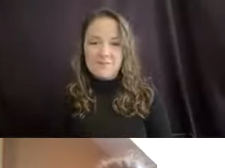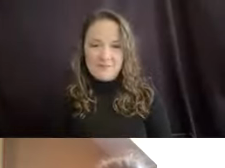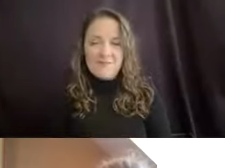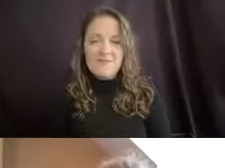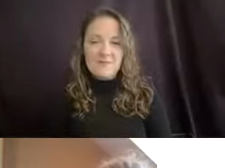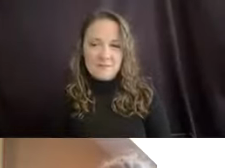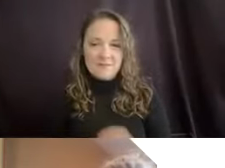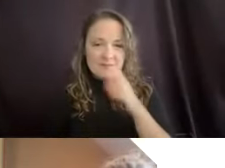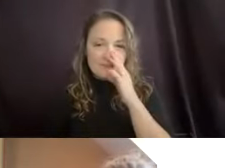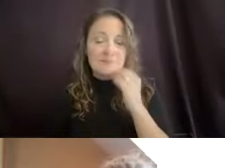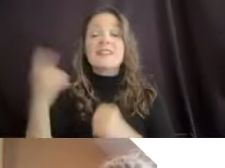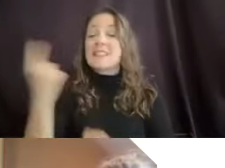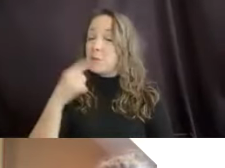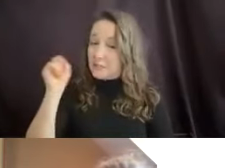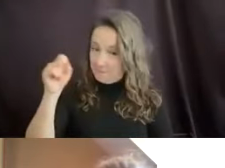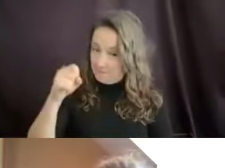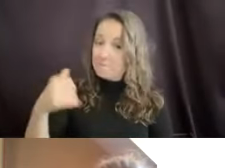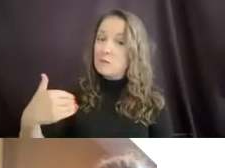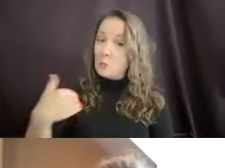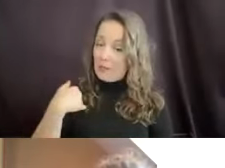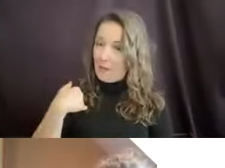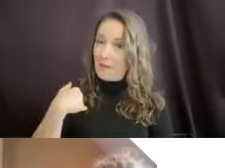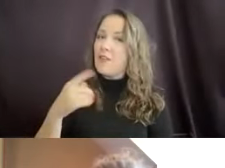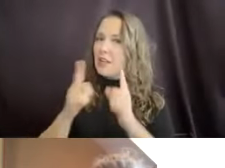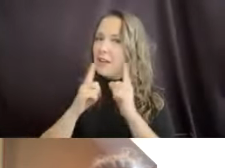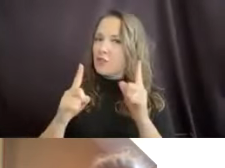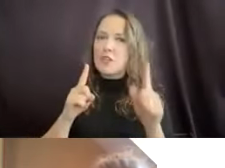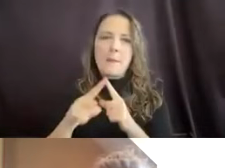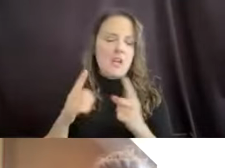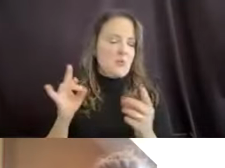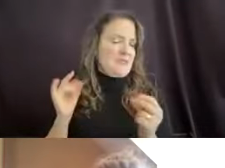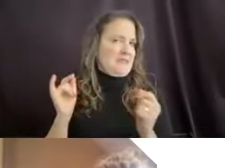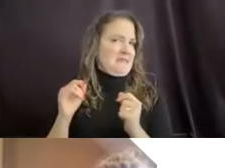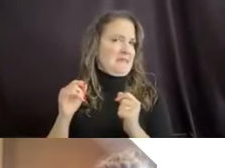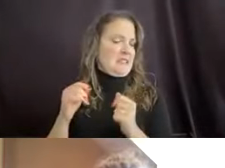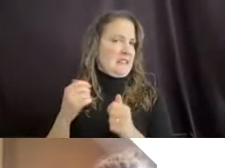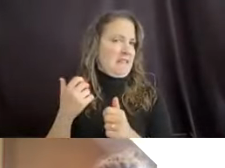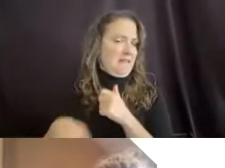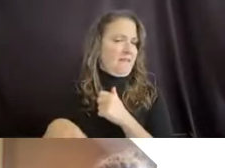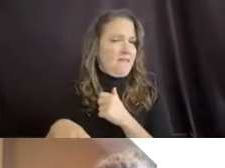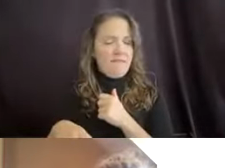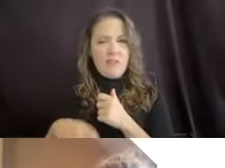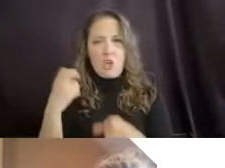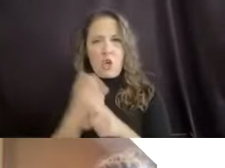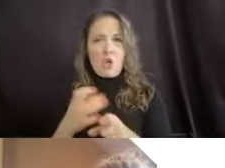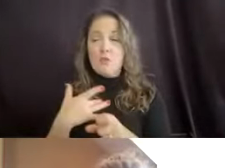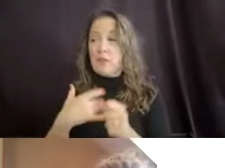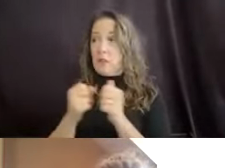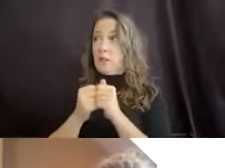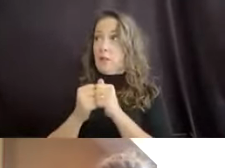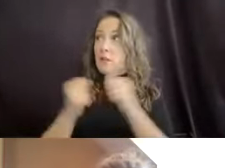Someone says, yes, we did have this conversation, but it was really harsh, so hard to be open.